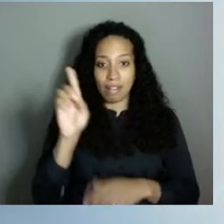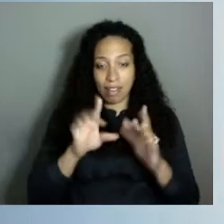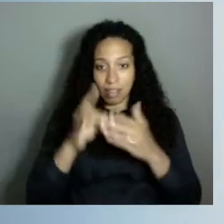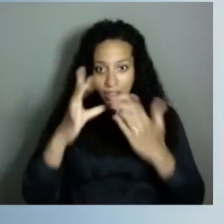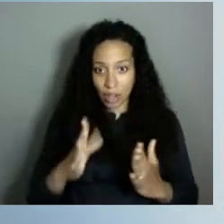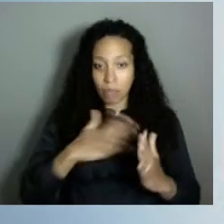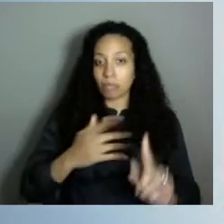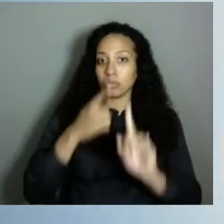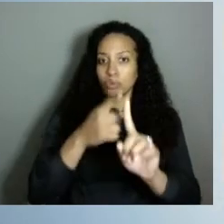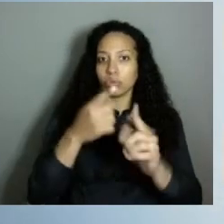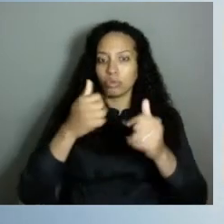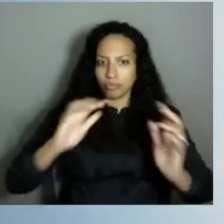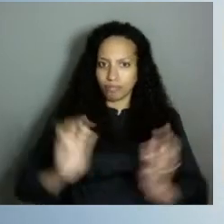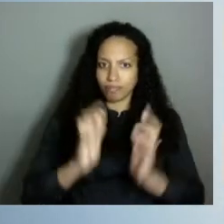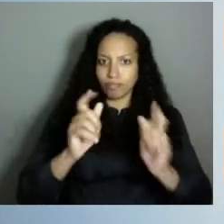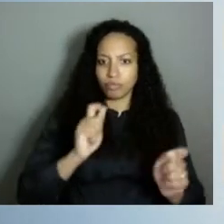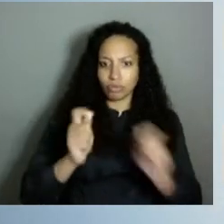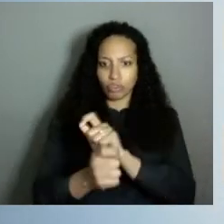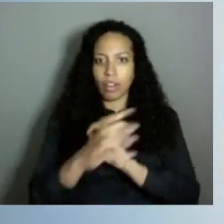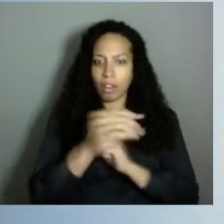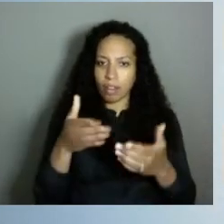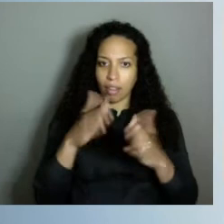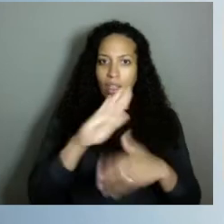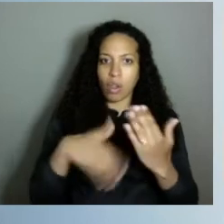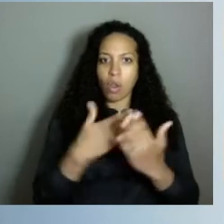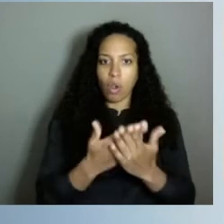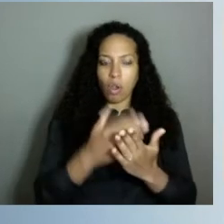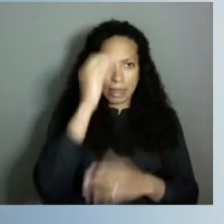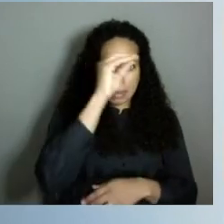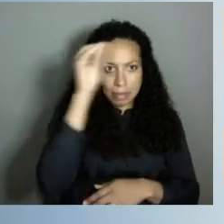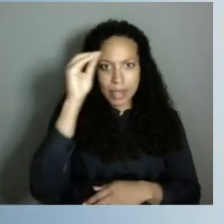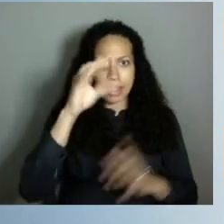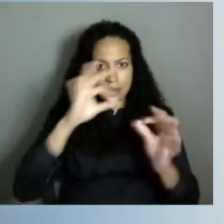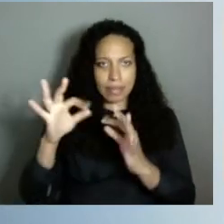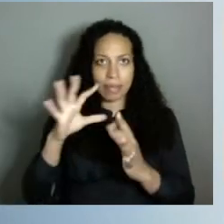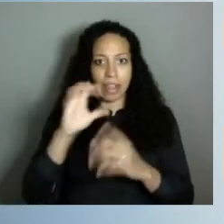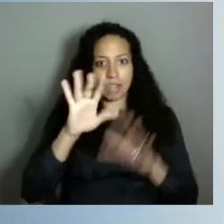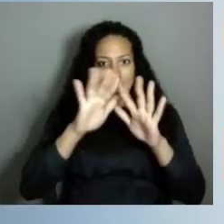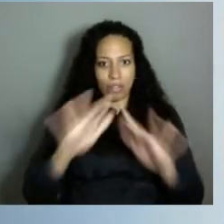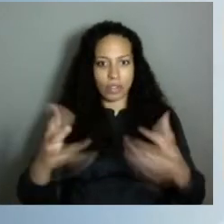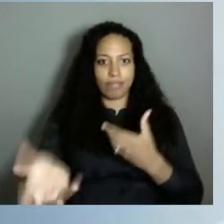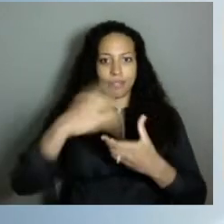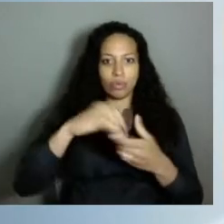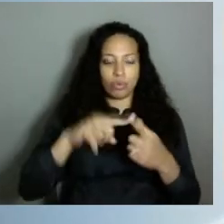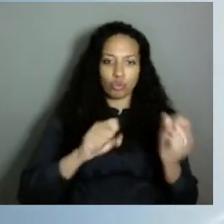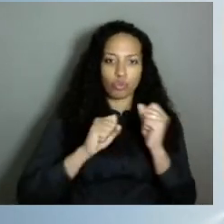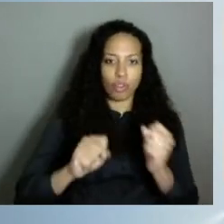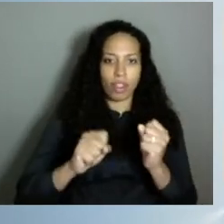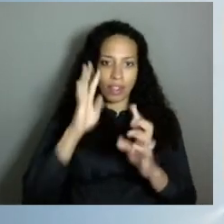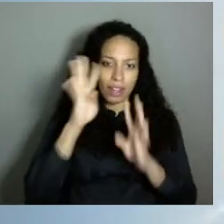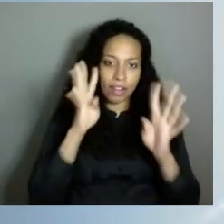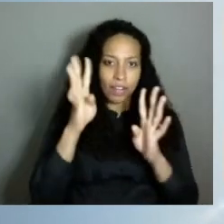champion change and enable all voices and faces of diversity to strengthen innovation and to